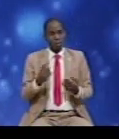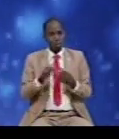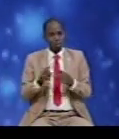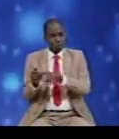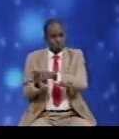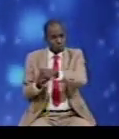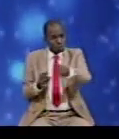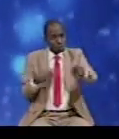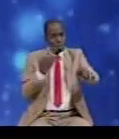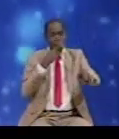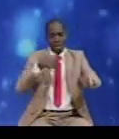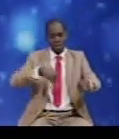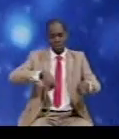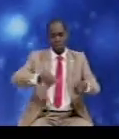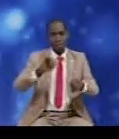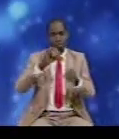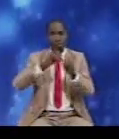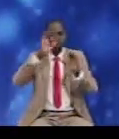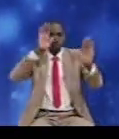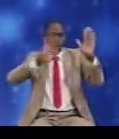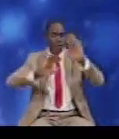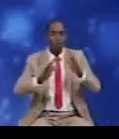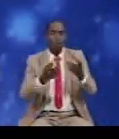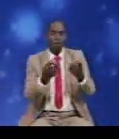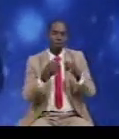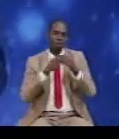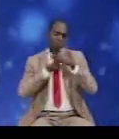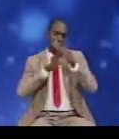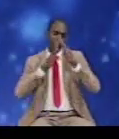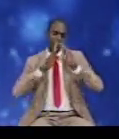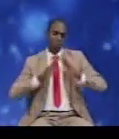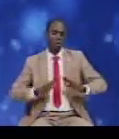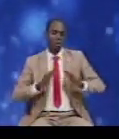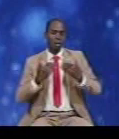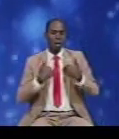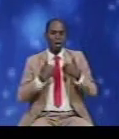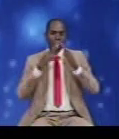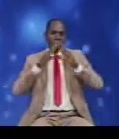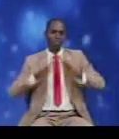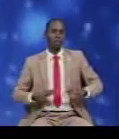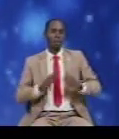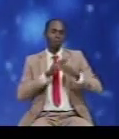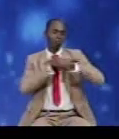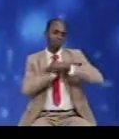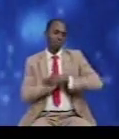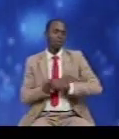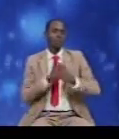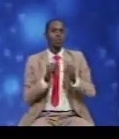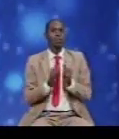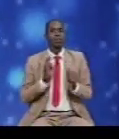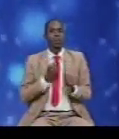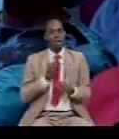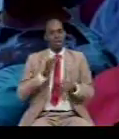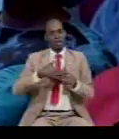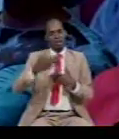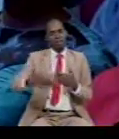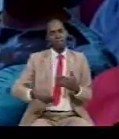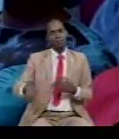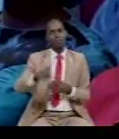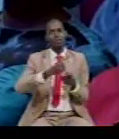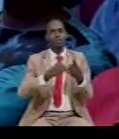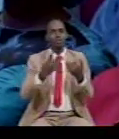are troubled. Rest with us. I invite you tonight, come and rest in the Lord. All